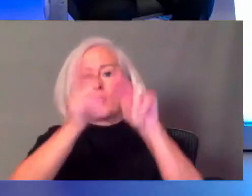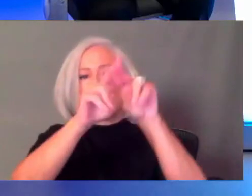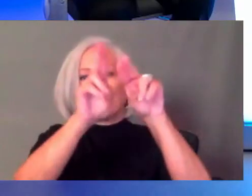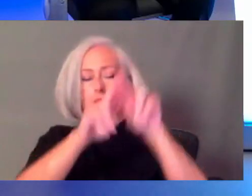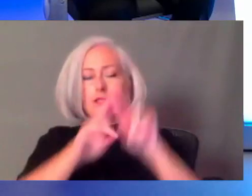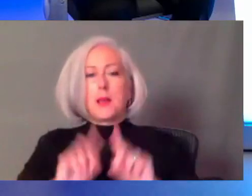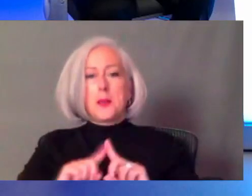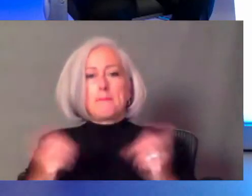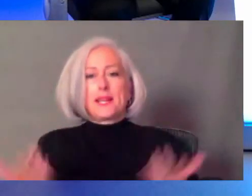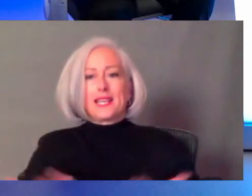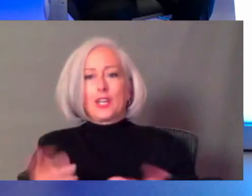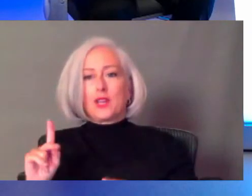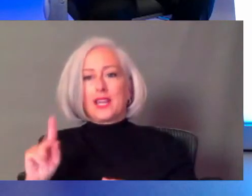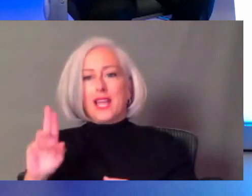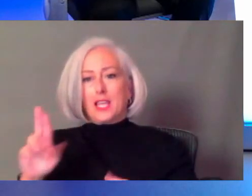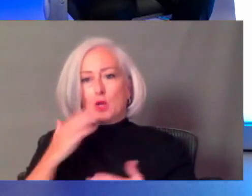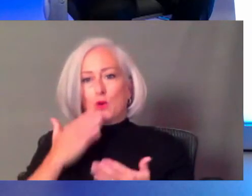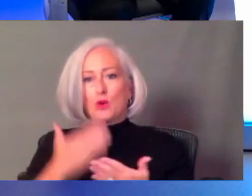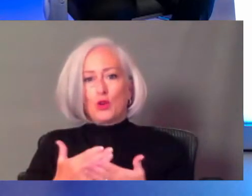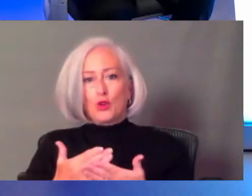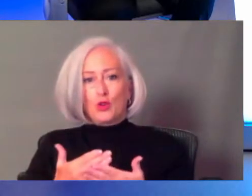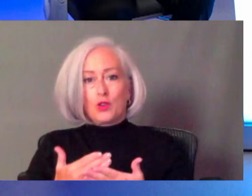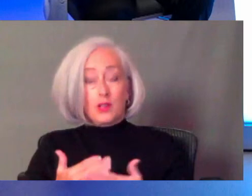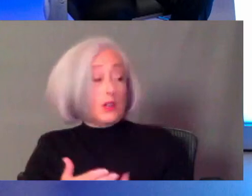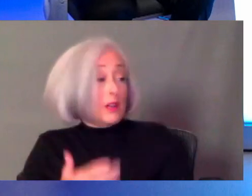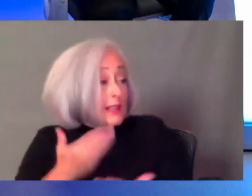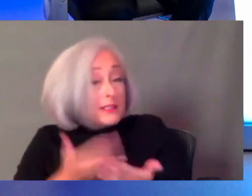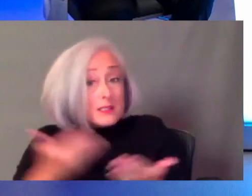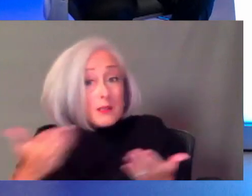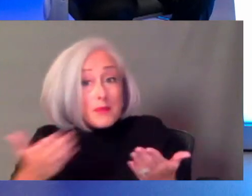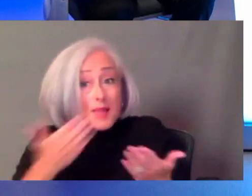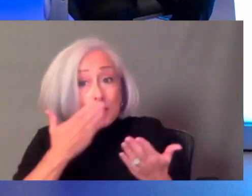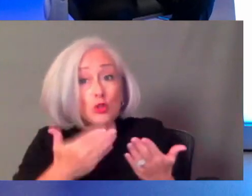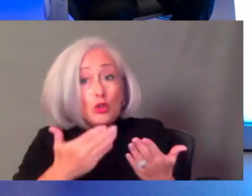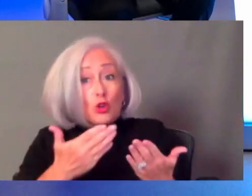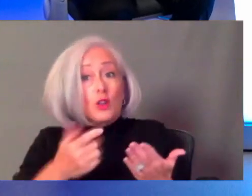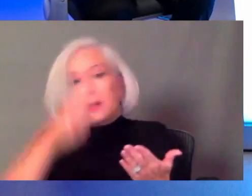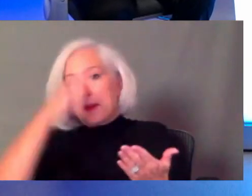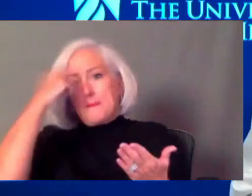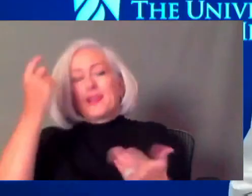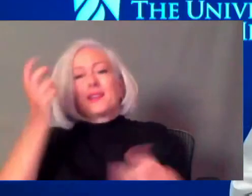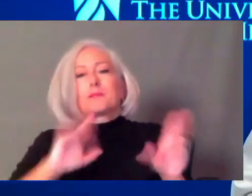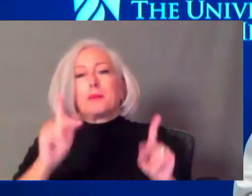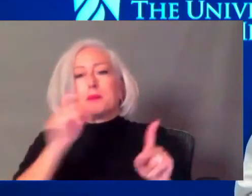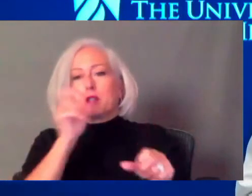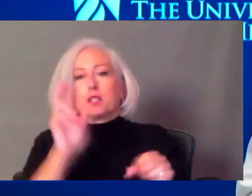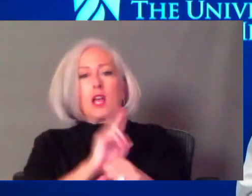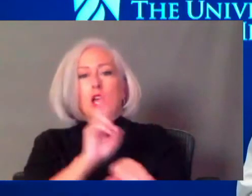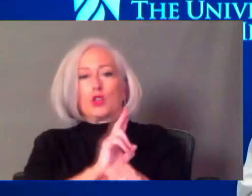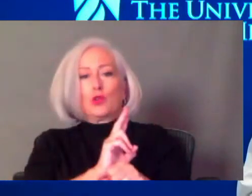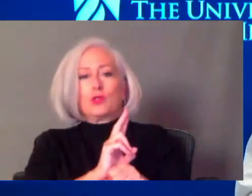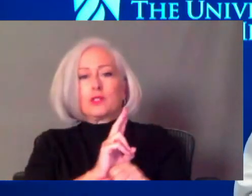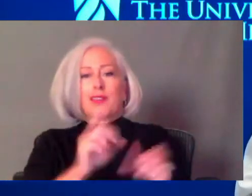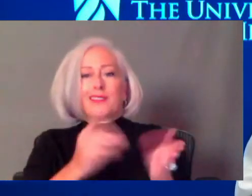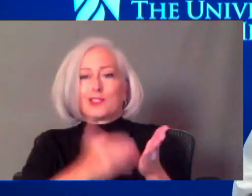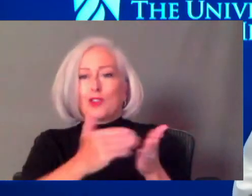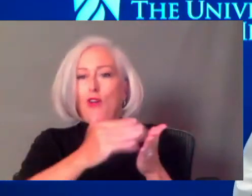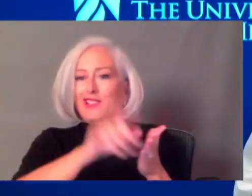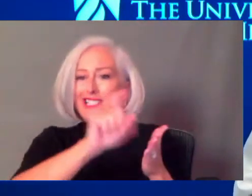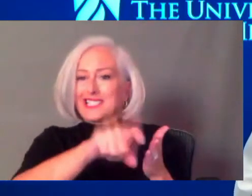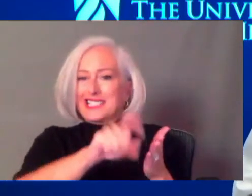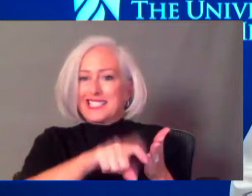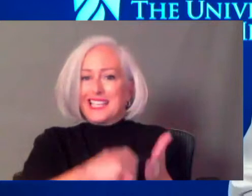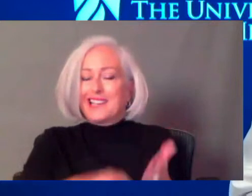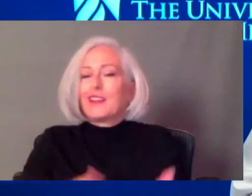going, and I think it's just incredibly important for people that have severe disease. And the need will arise again, just to